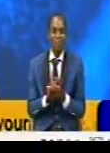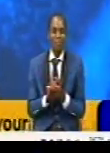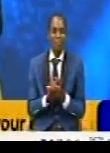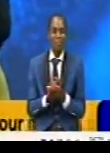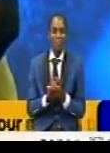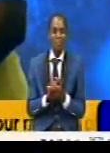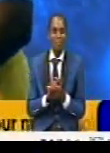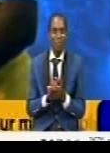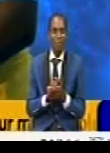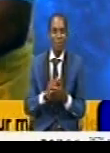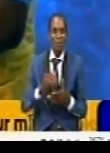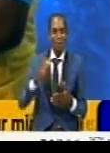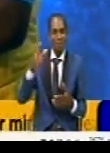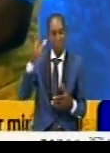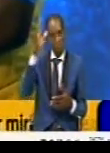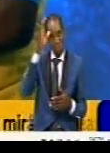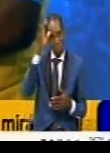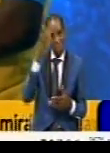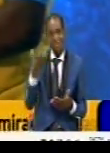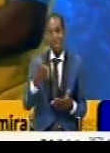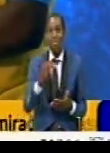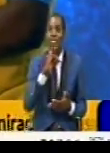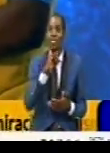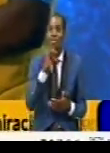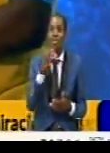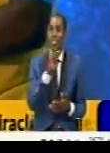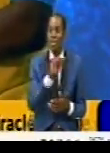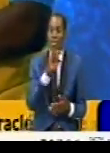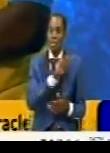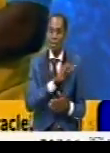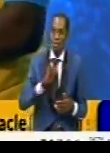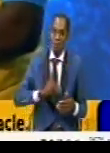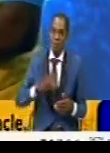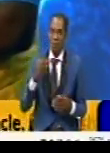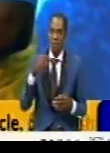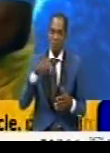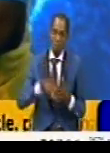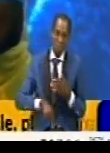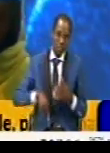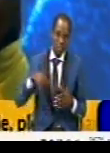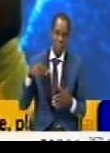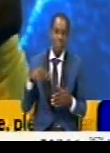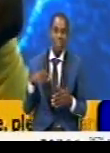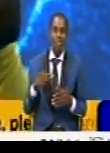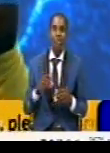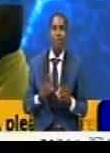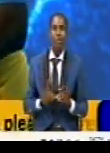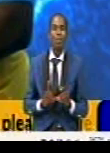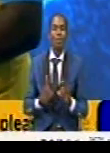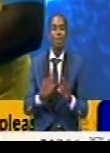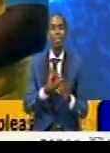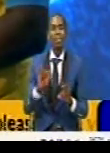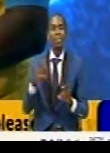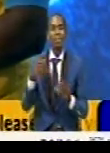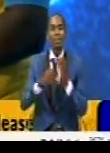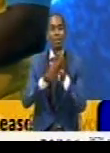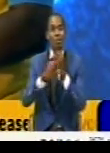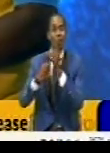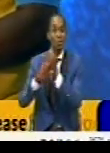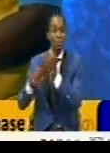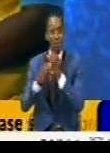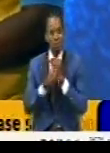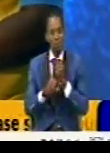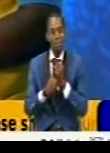Praise the Lord. Papa here is not a member of Deeperlife.